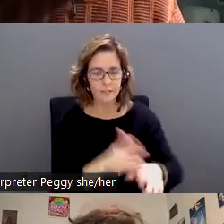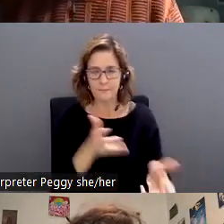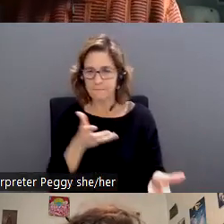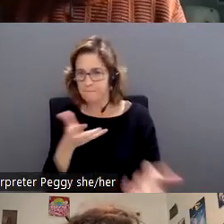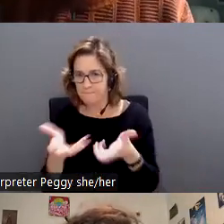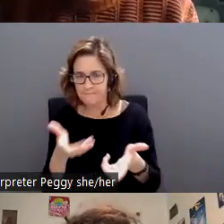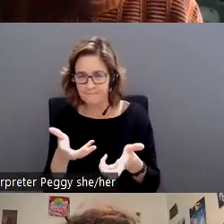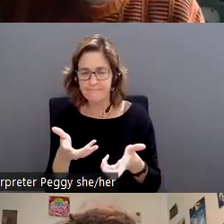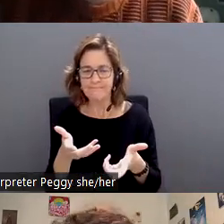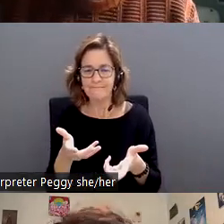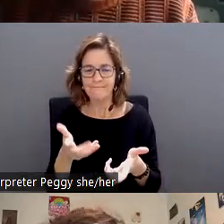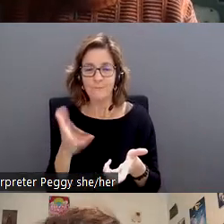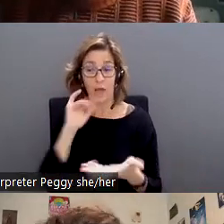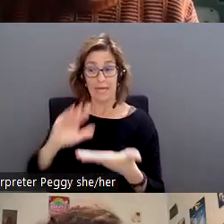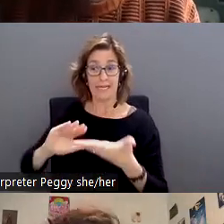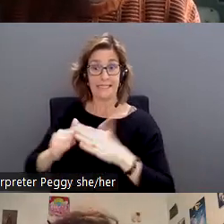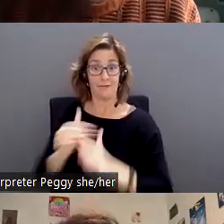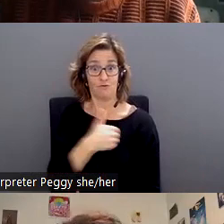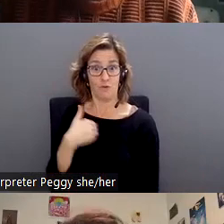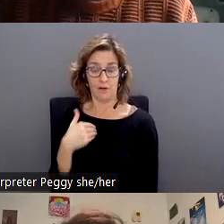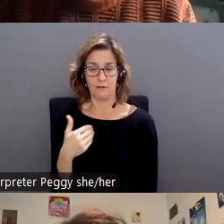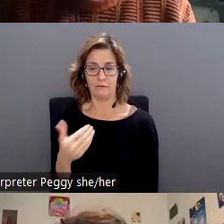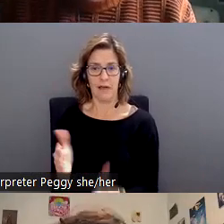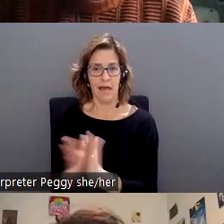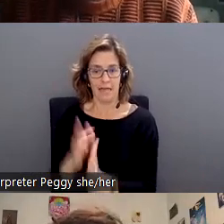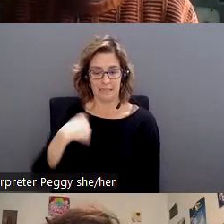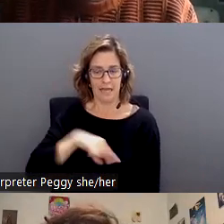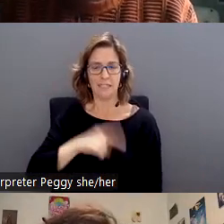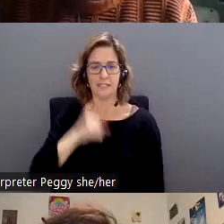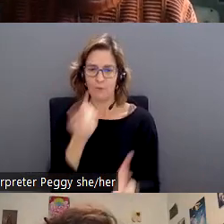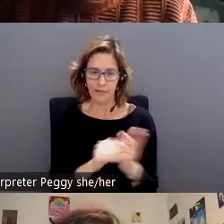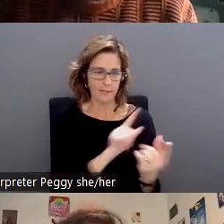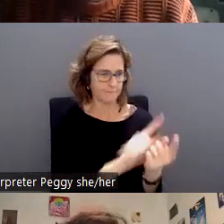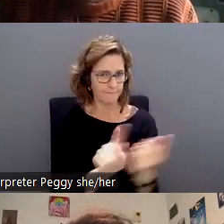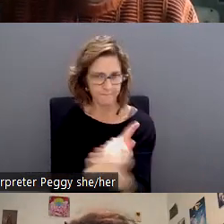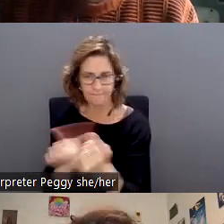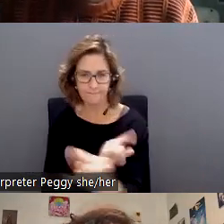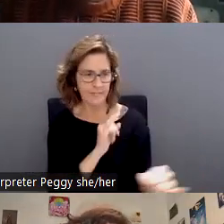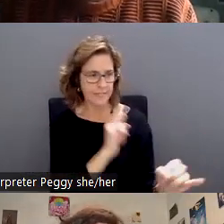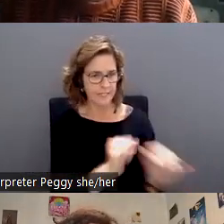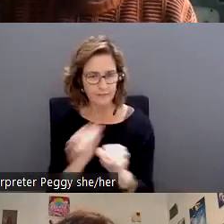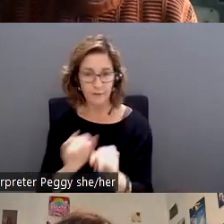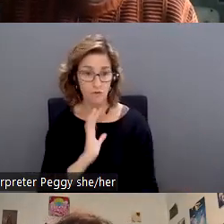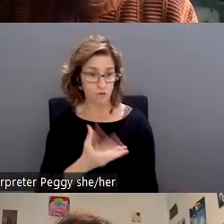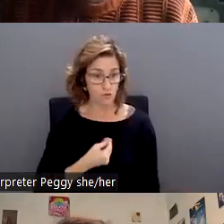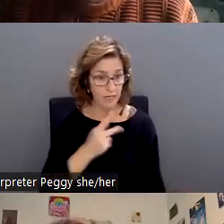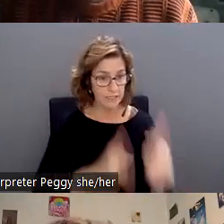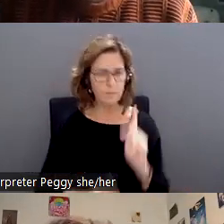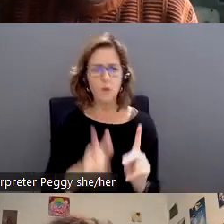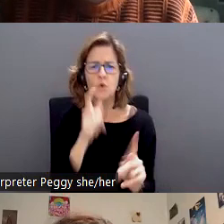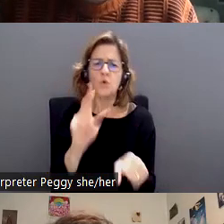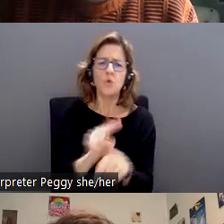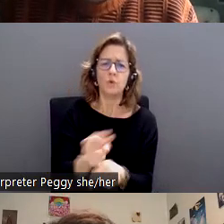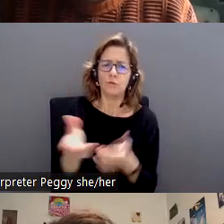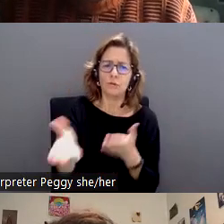by the city to speak to individuals, trans people accessing these services, community partners, you